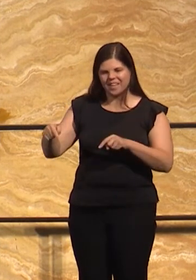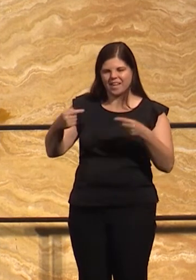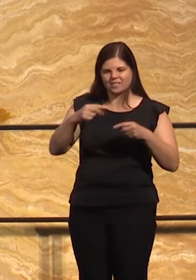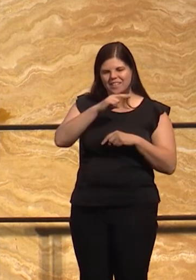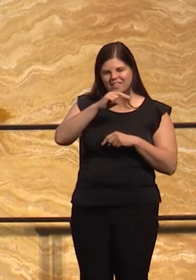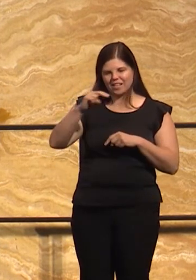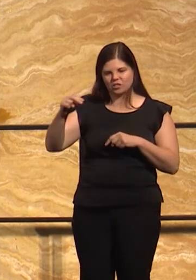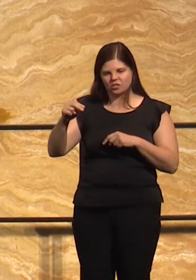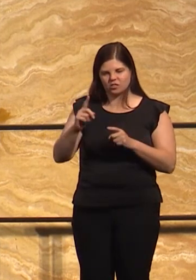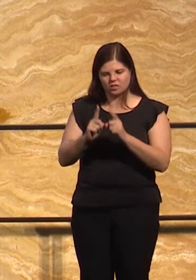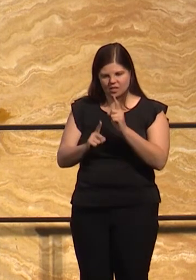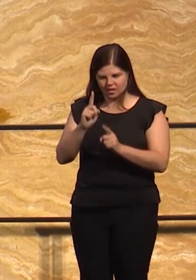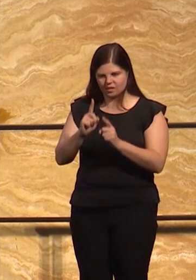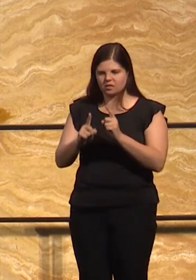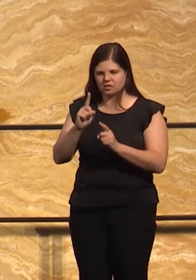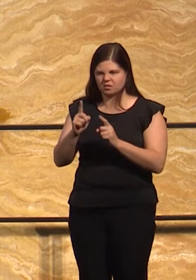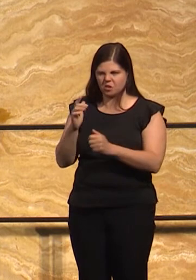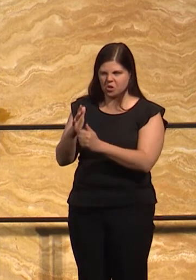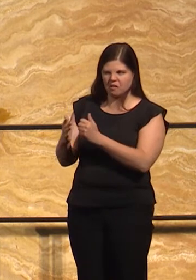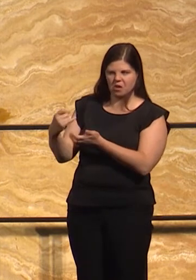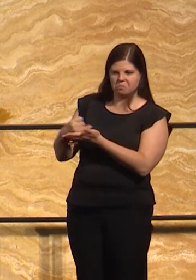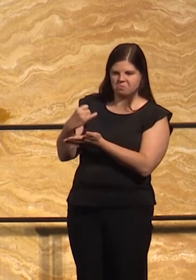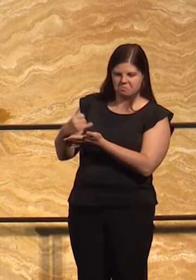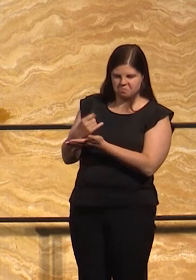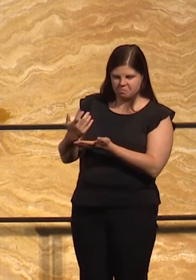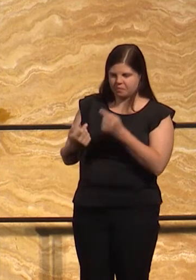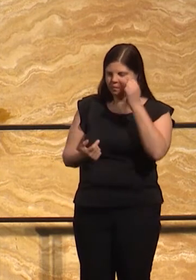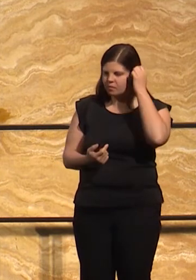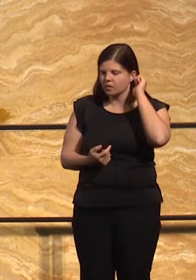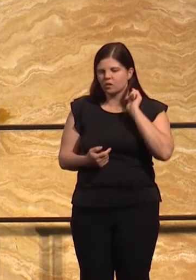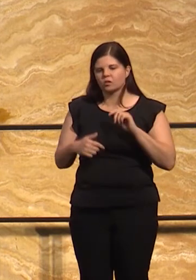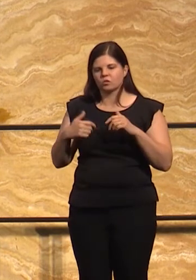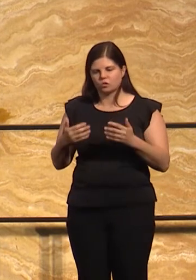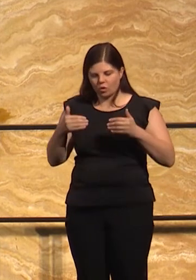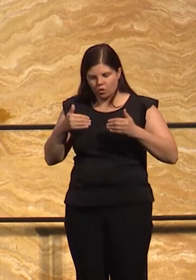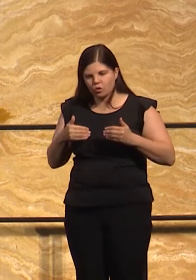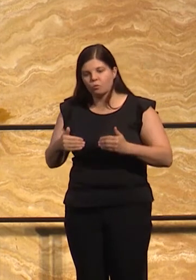civilians. That's one. So you have the movement have to have